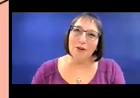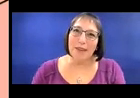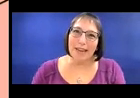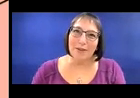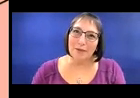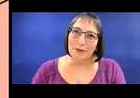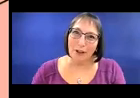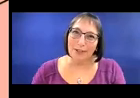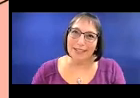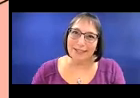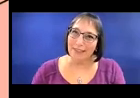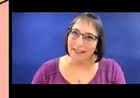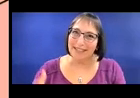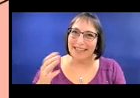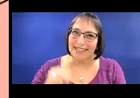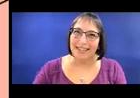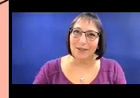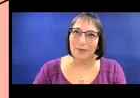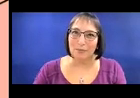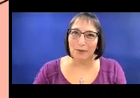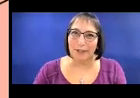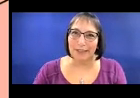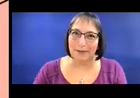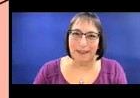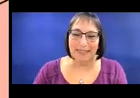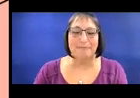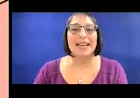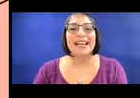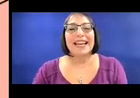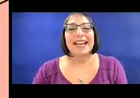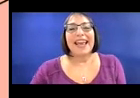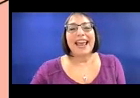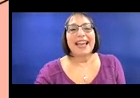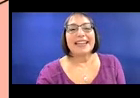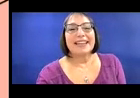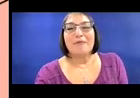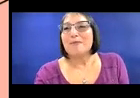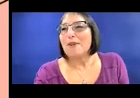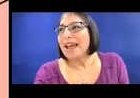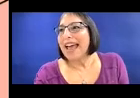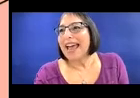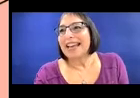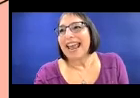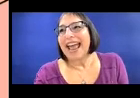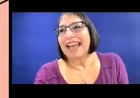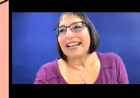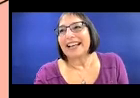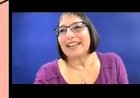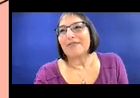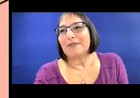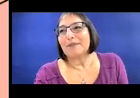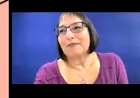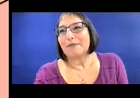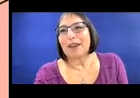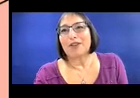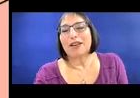also being another word for salt, and that's a seasoning, so this works perfectly with my theme. And we will go ahead and give